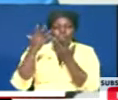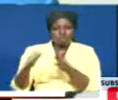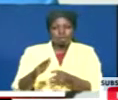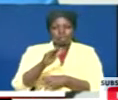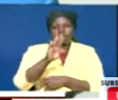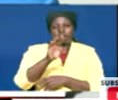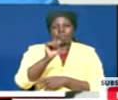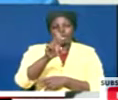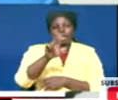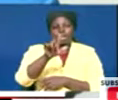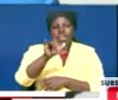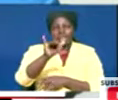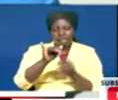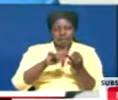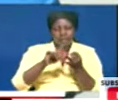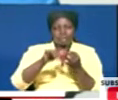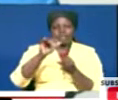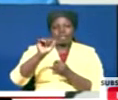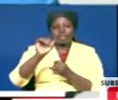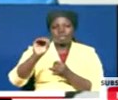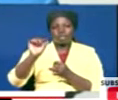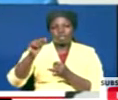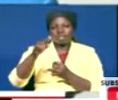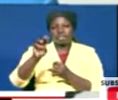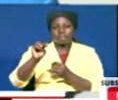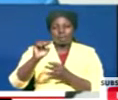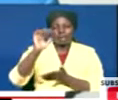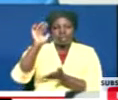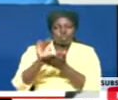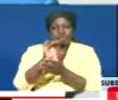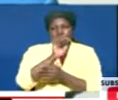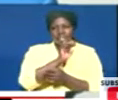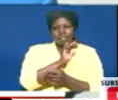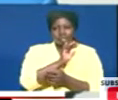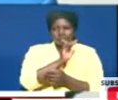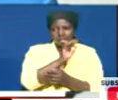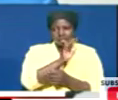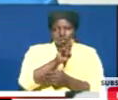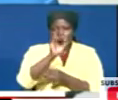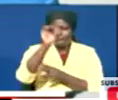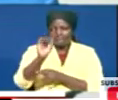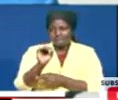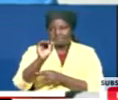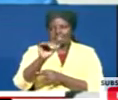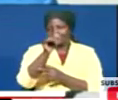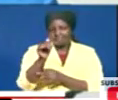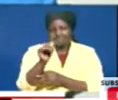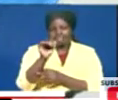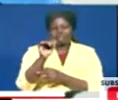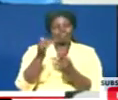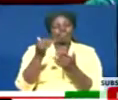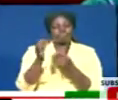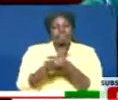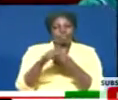beer sales have declined by 21% and 32% respectively for the period of July and August this